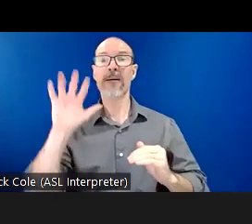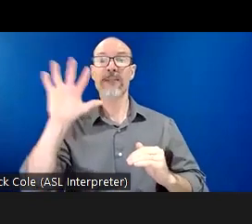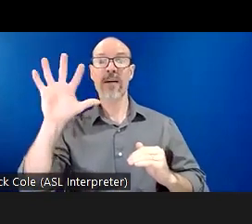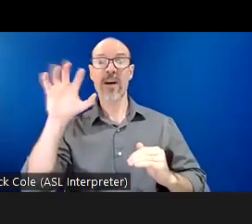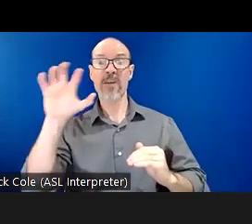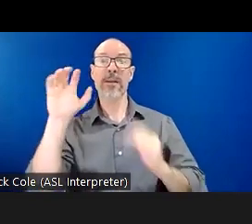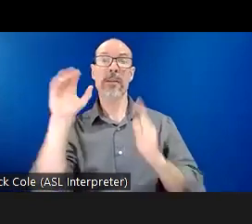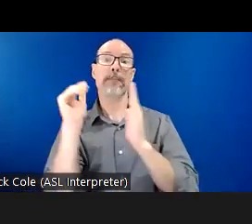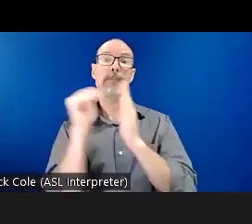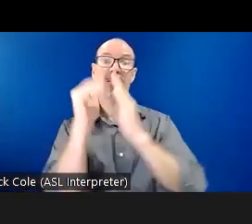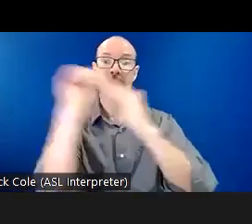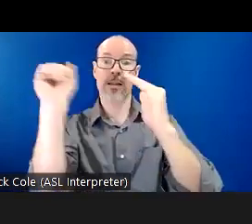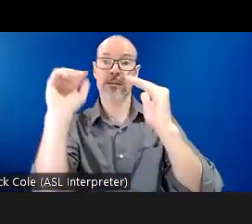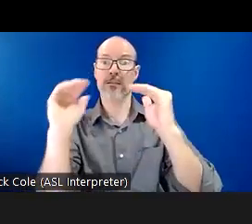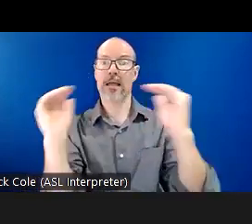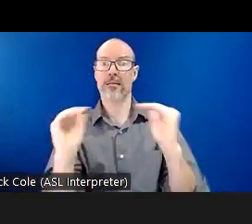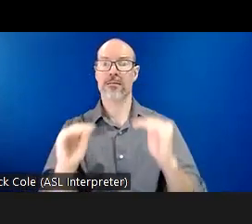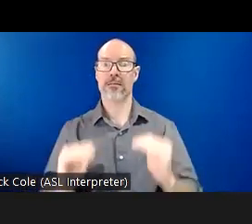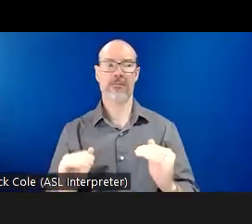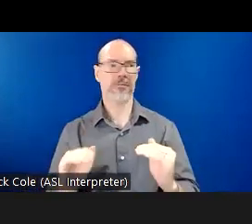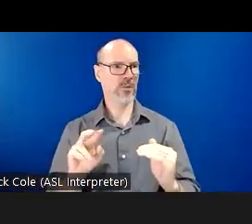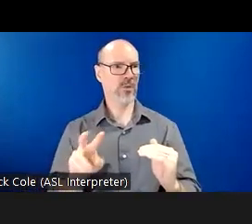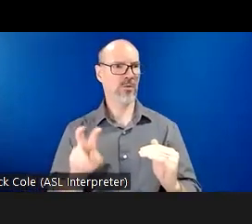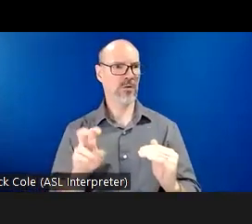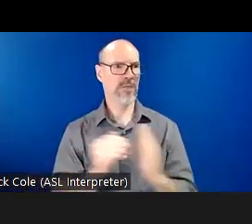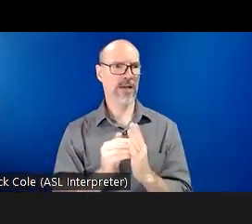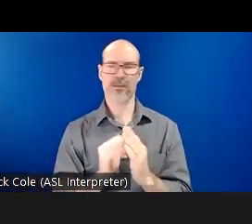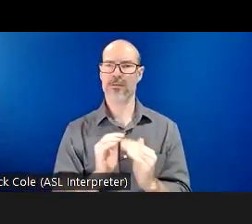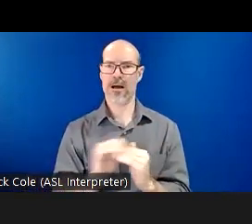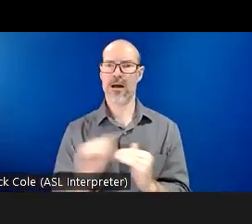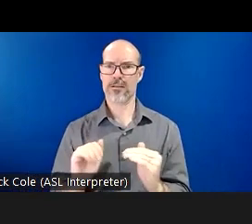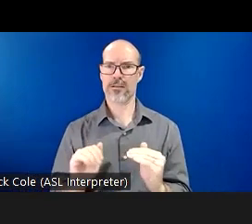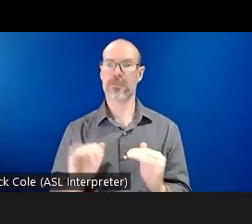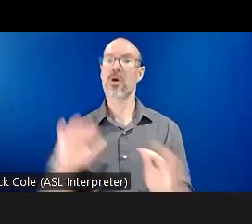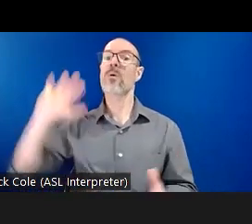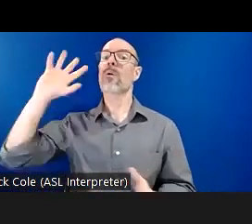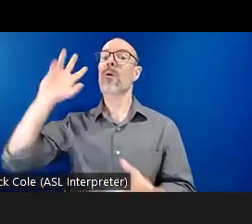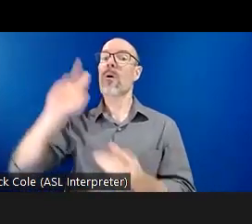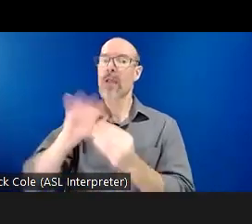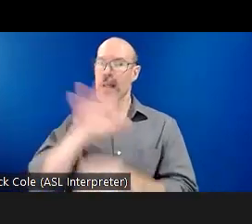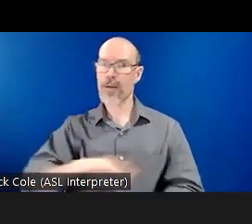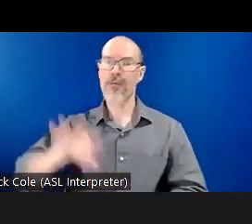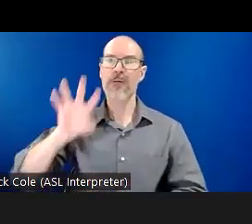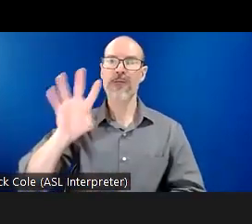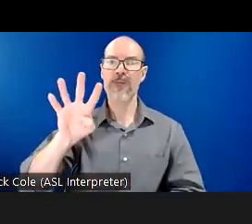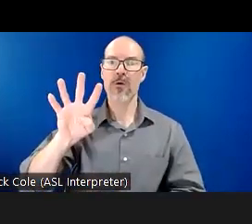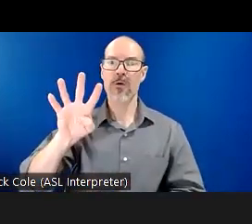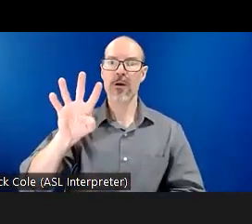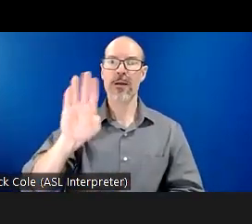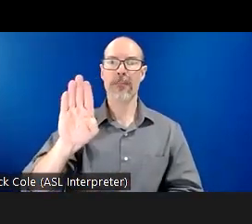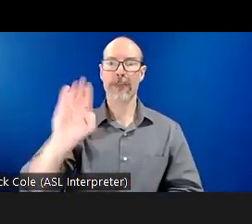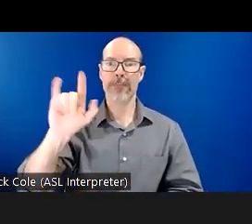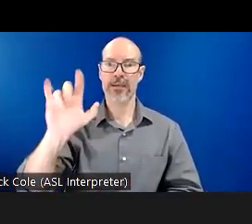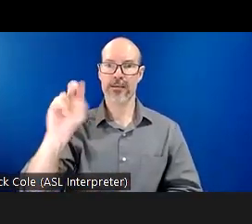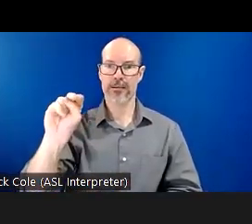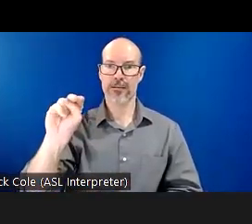total pool of funding available is about $4 billion. And applications within each tier